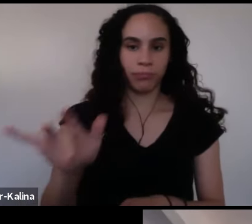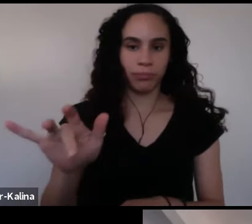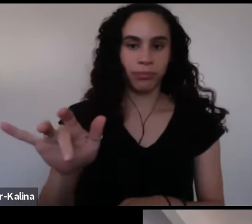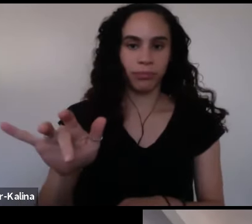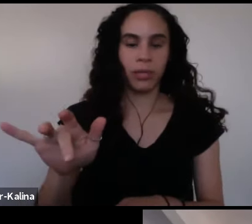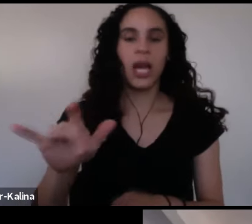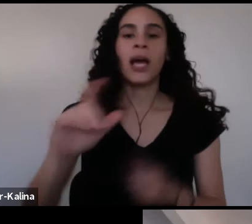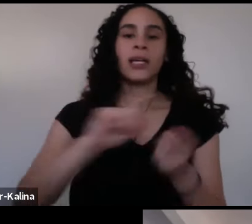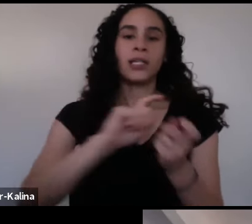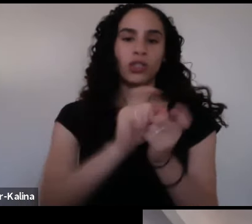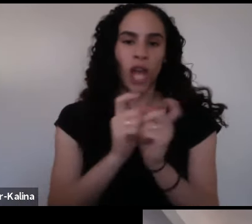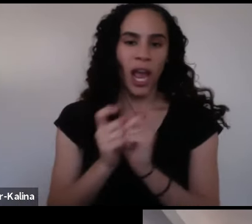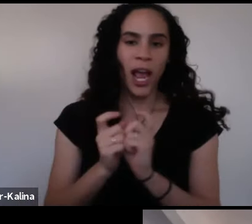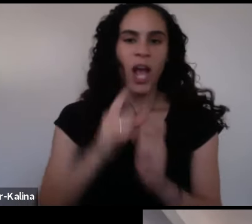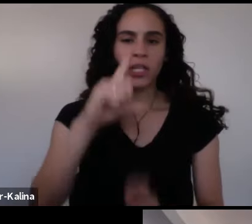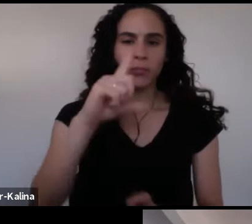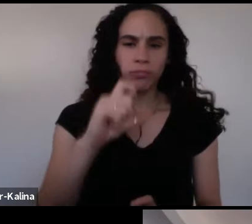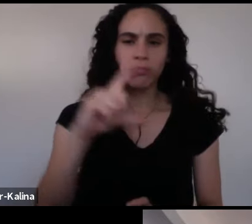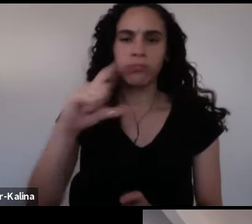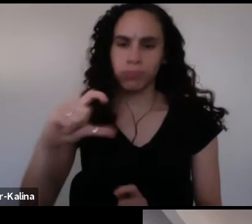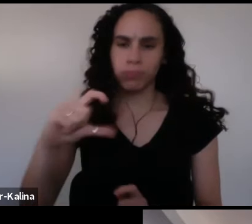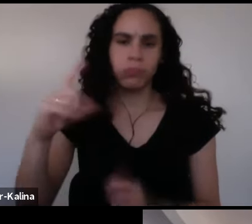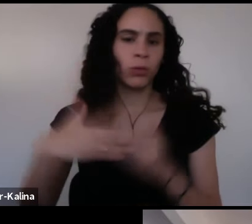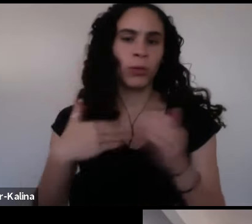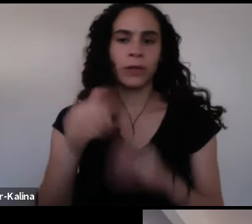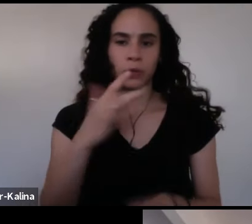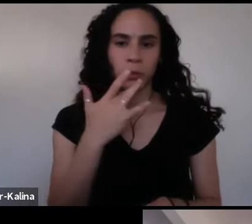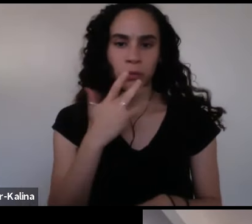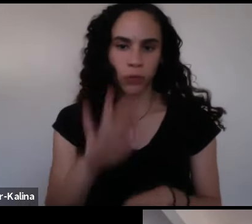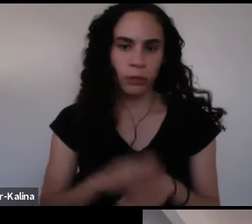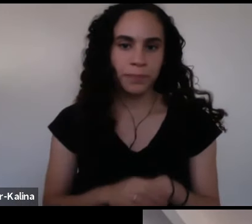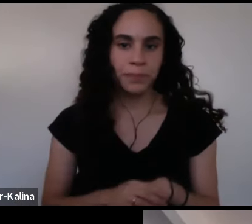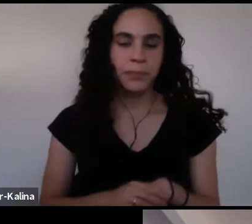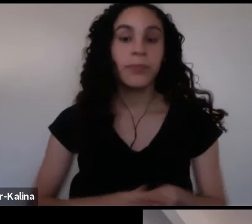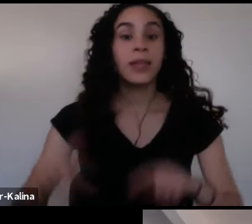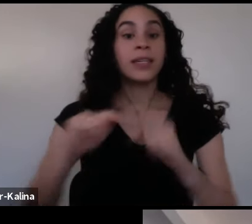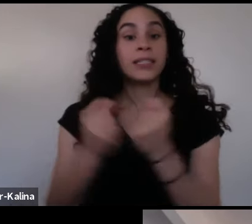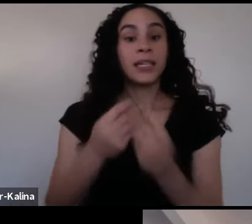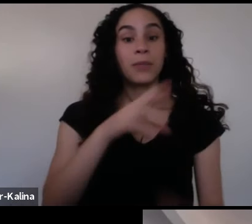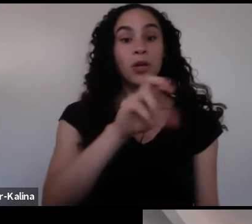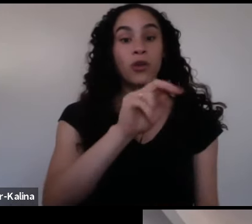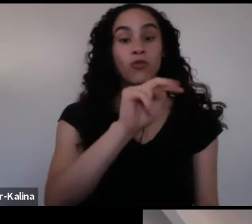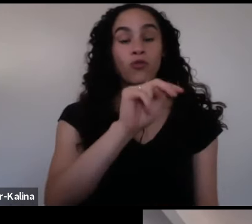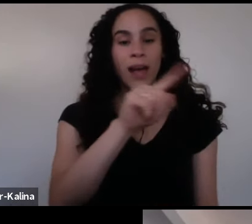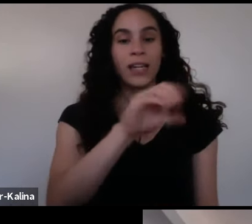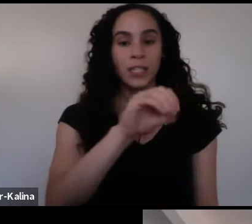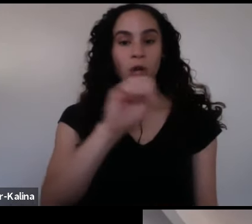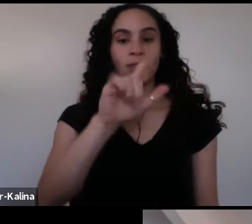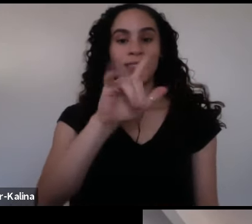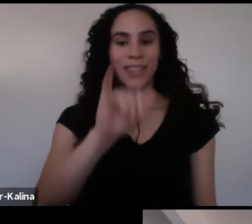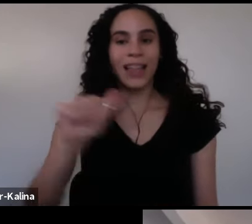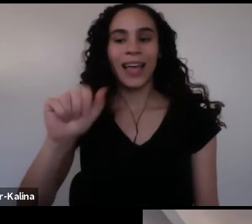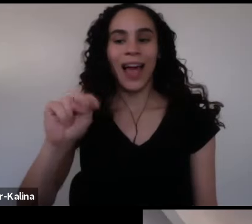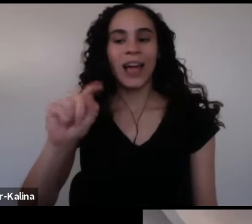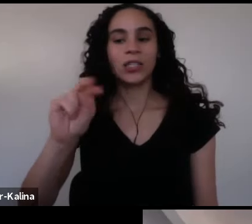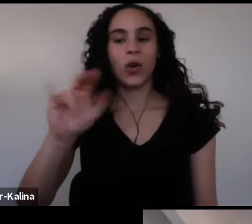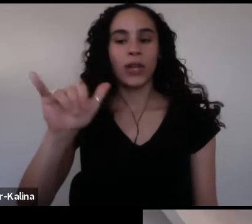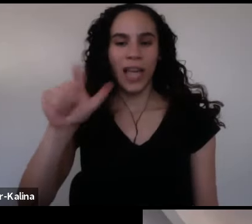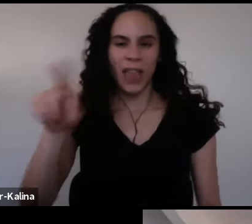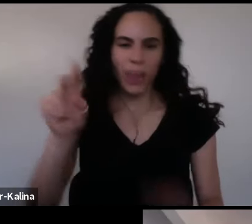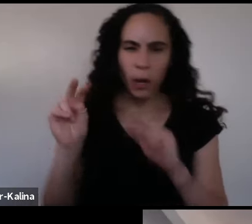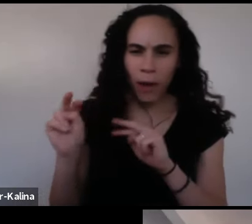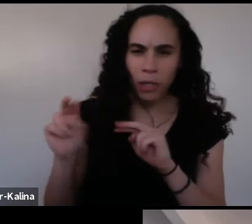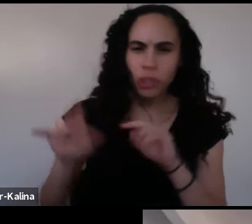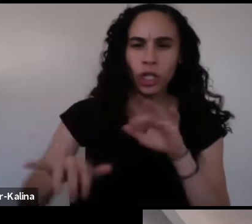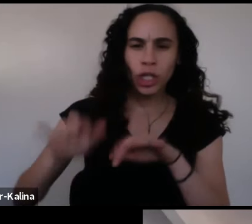change the size of the text there. Our team, Renzo, Sally, and Antonia, are, among other things, monitoring the chat and the